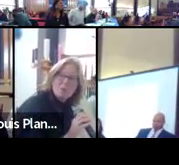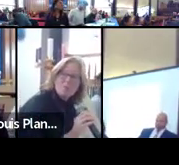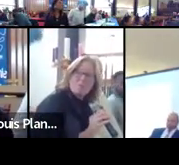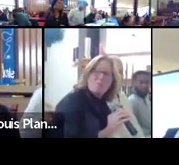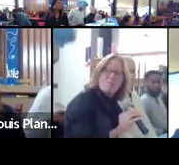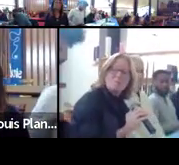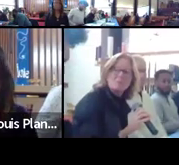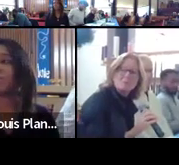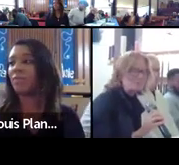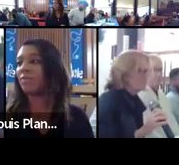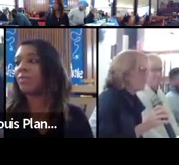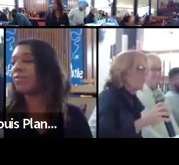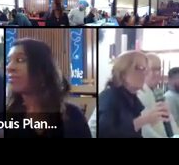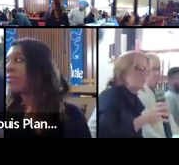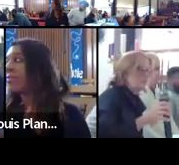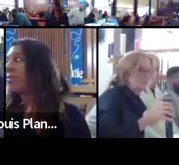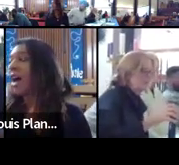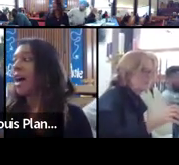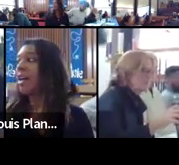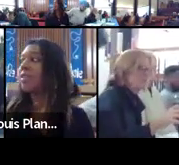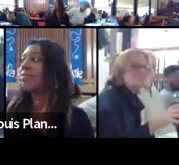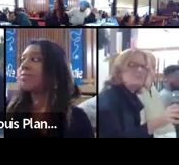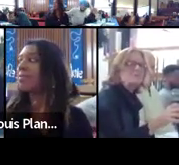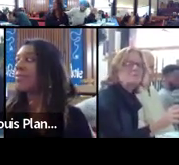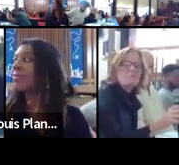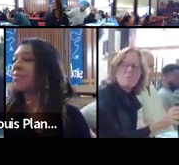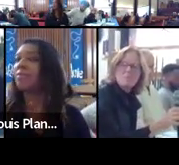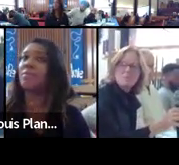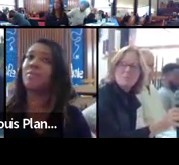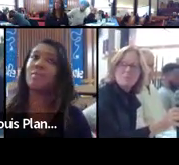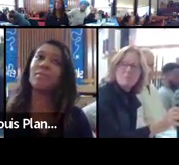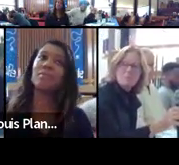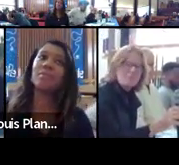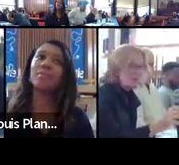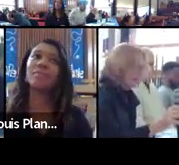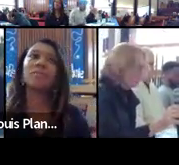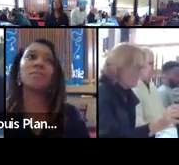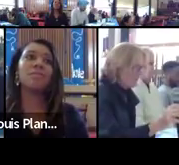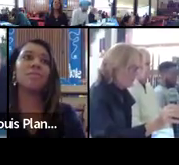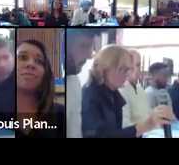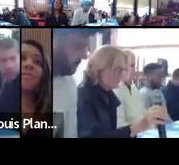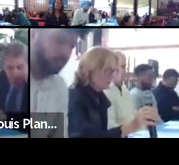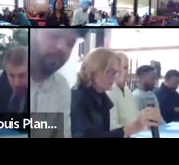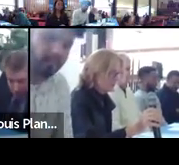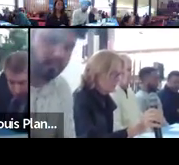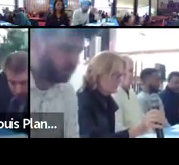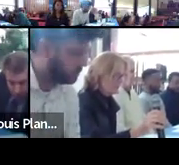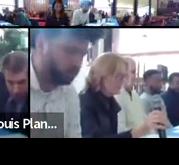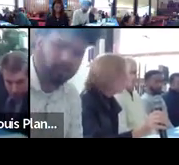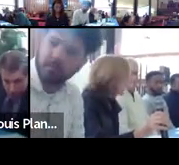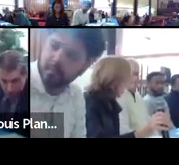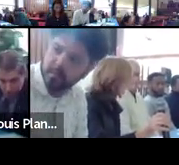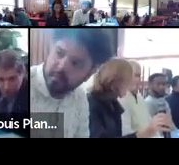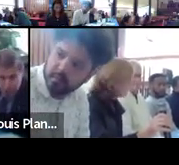Call for vote. Alderwoman Sarnier. Aye. Commissioner Banton. Aye. Commissioner Fowler.